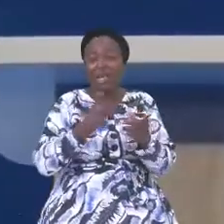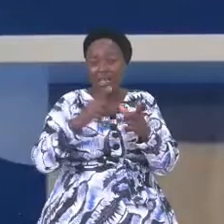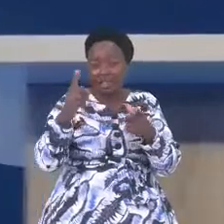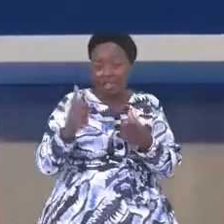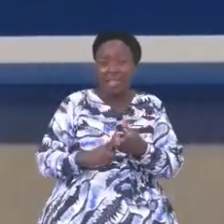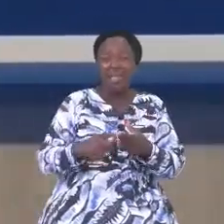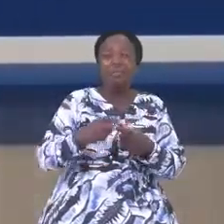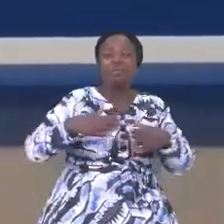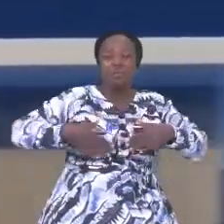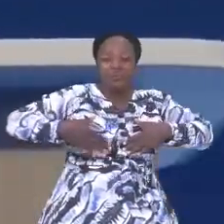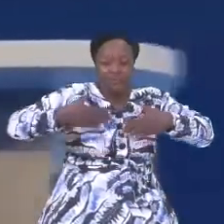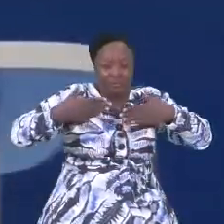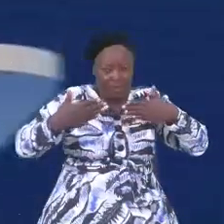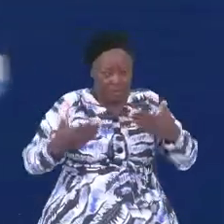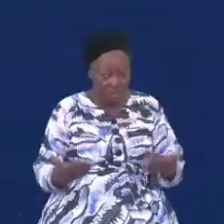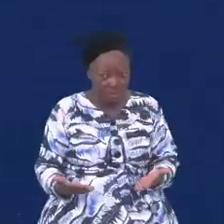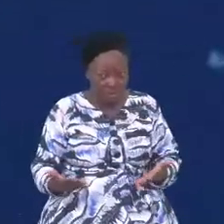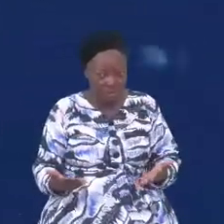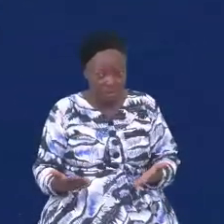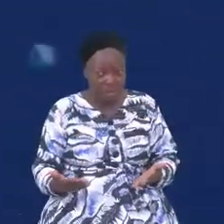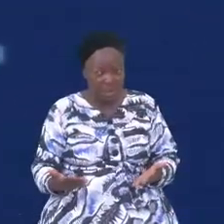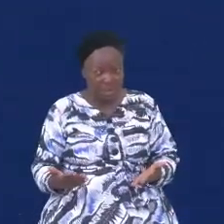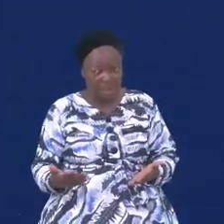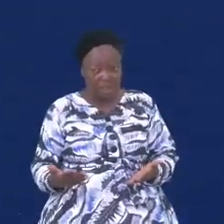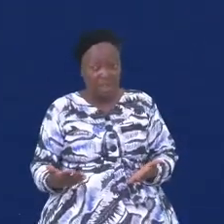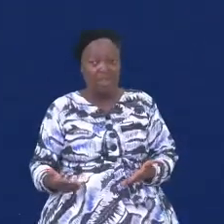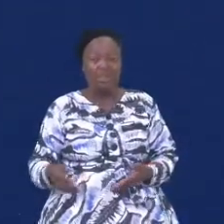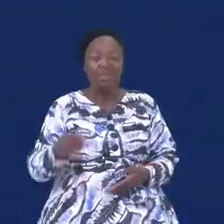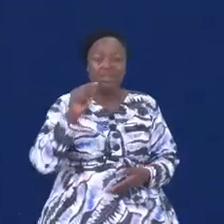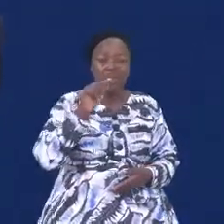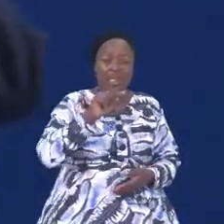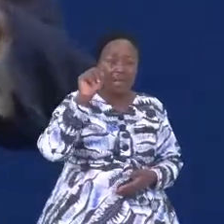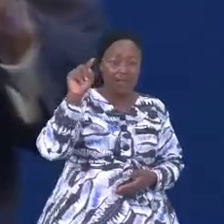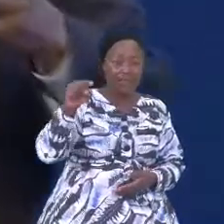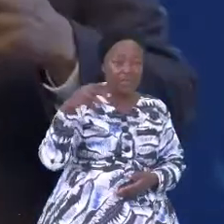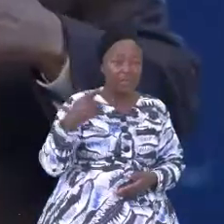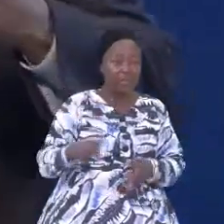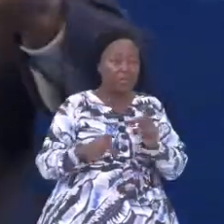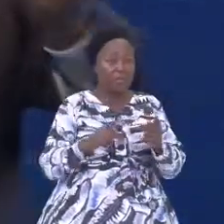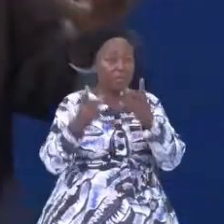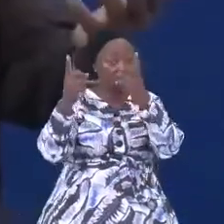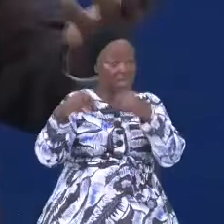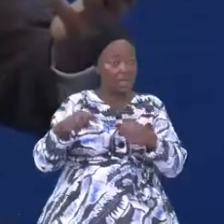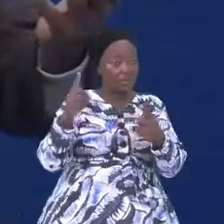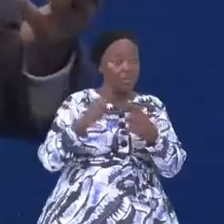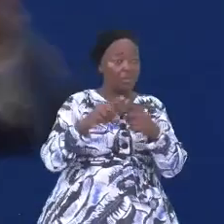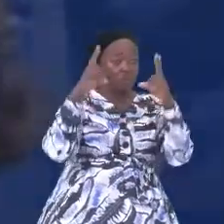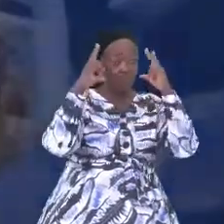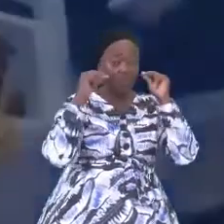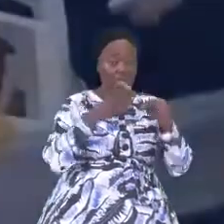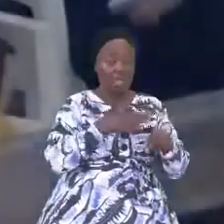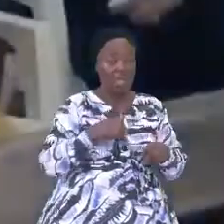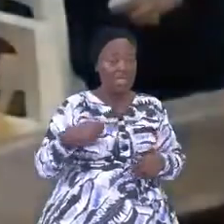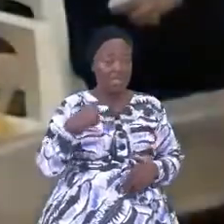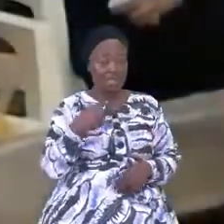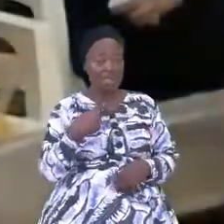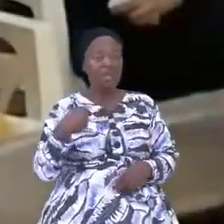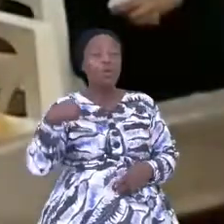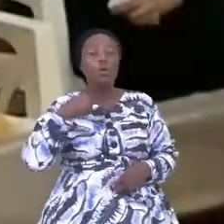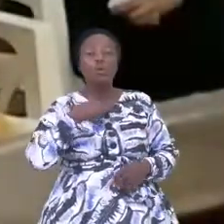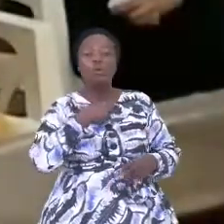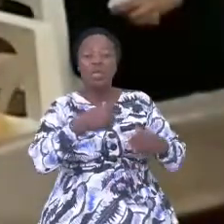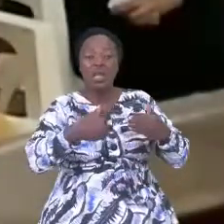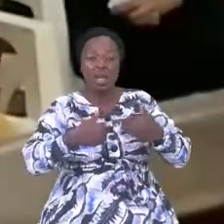confession. Therefore, the people came to Moses and they said, "We